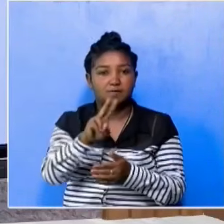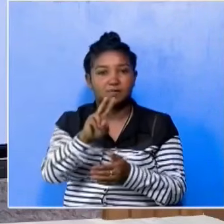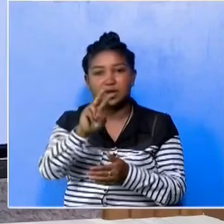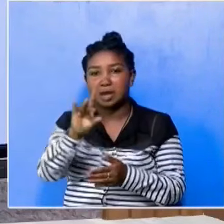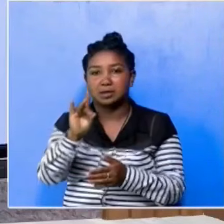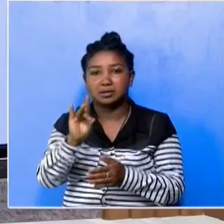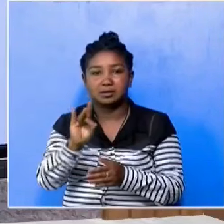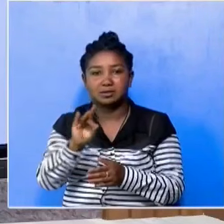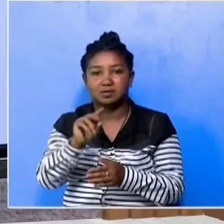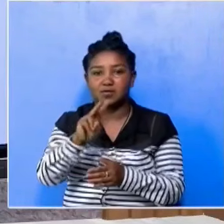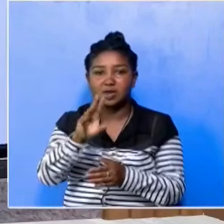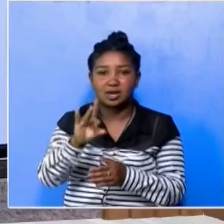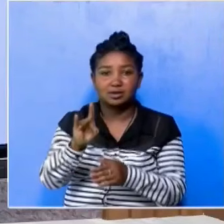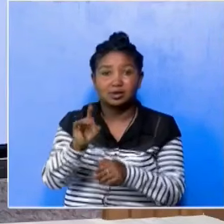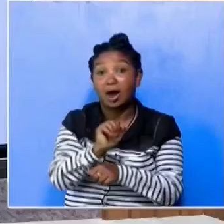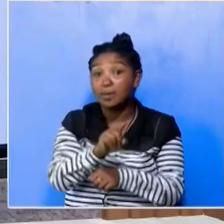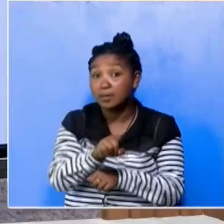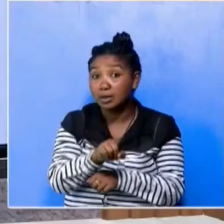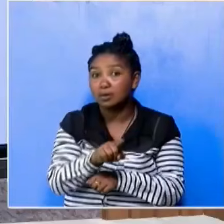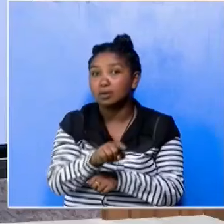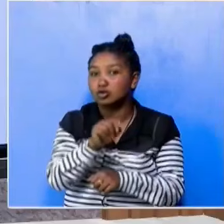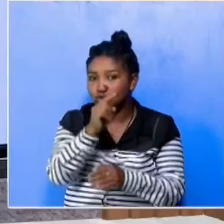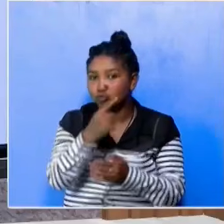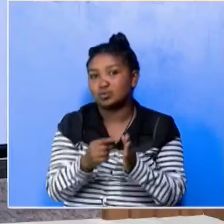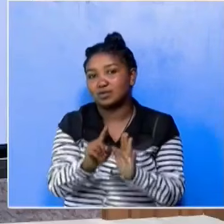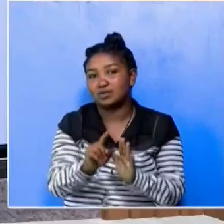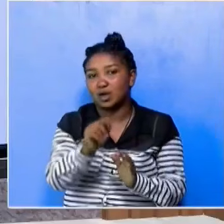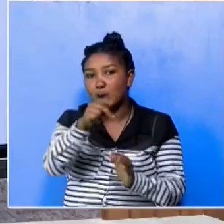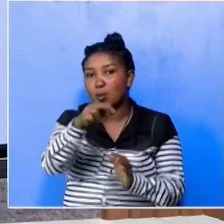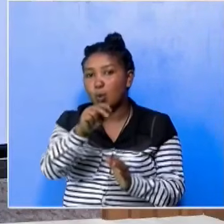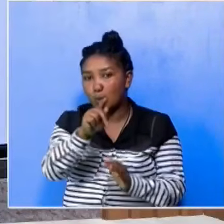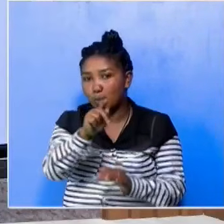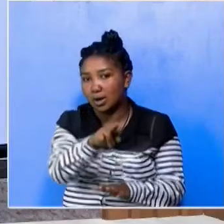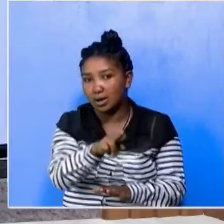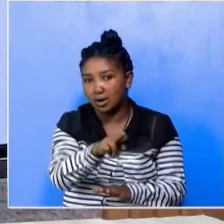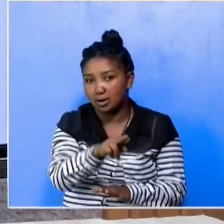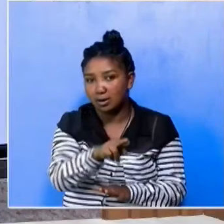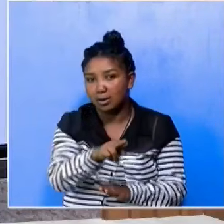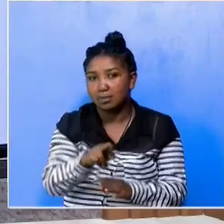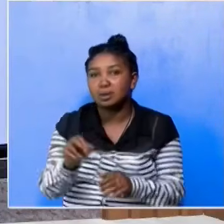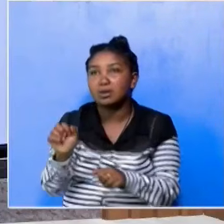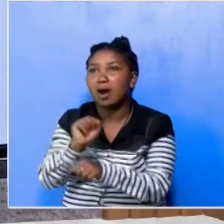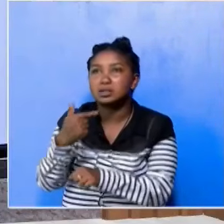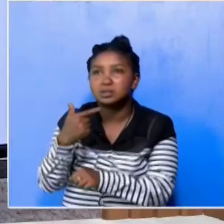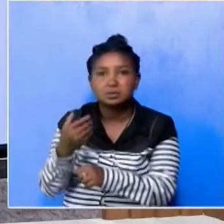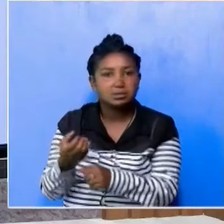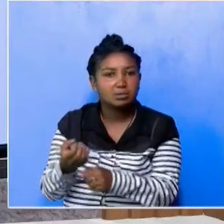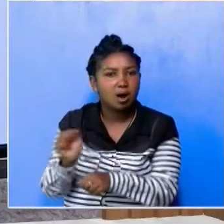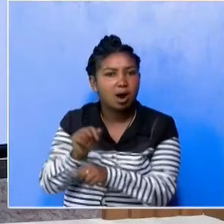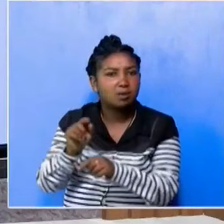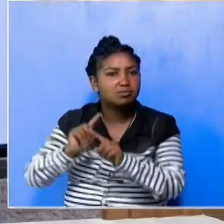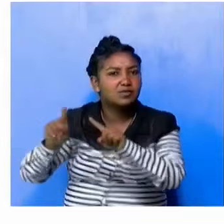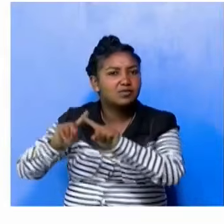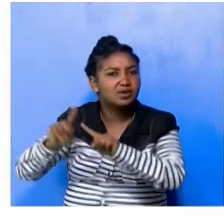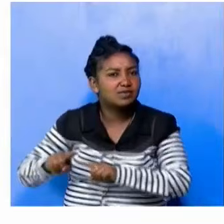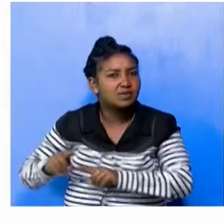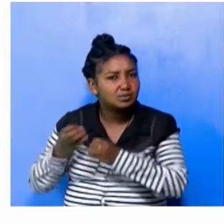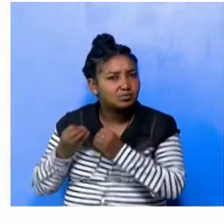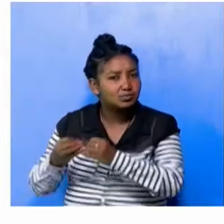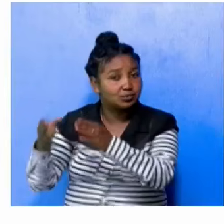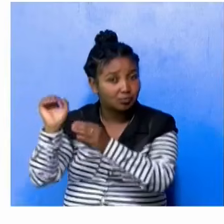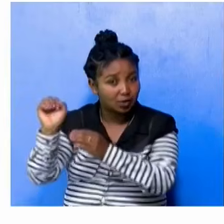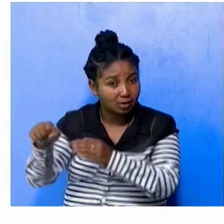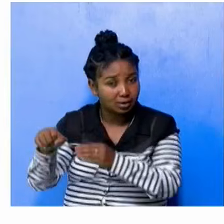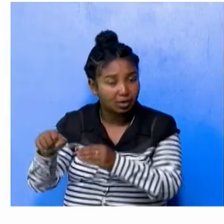V8 car, that is specific. So that is proper. But we're saying here car in general,